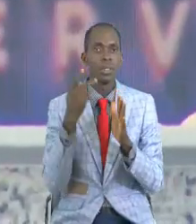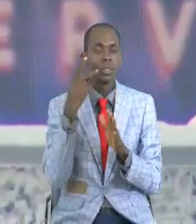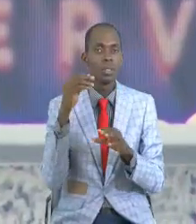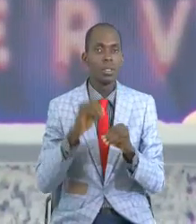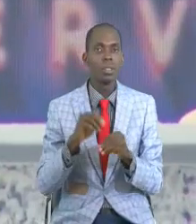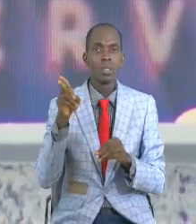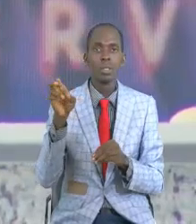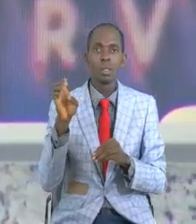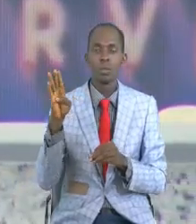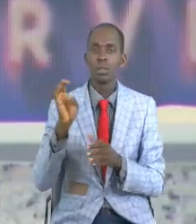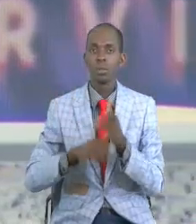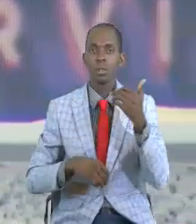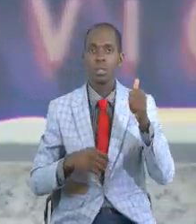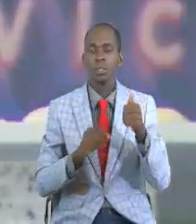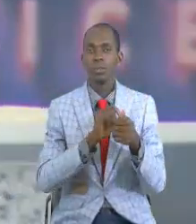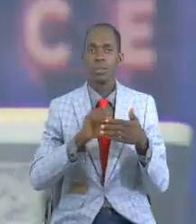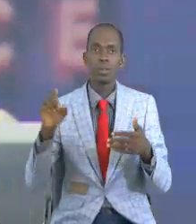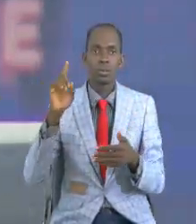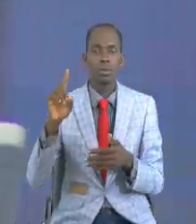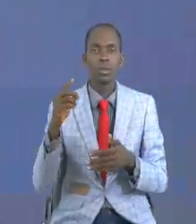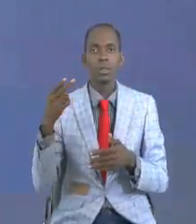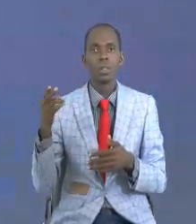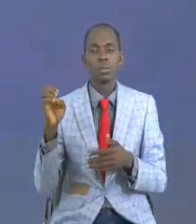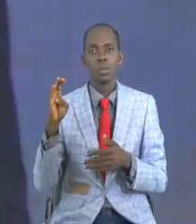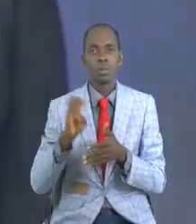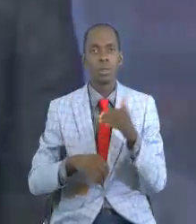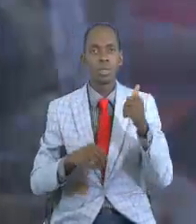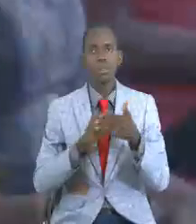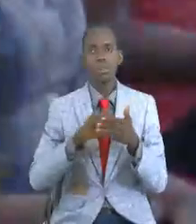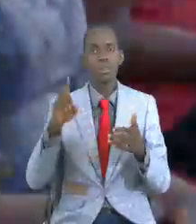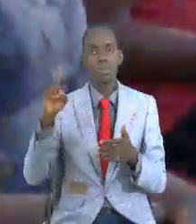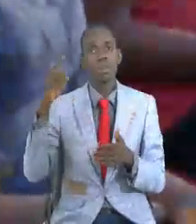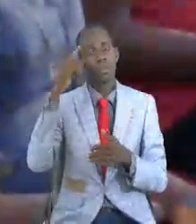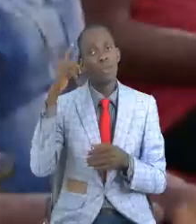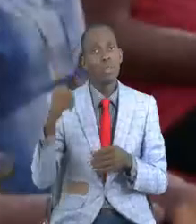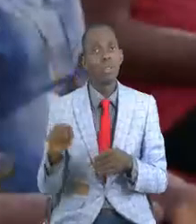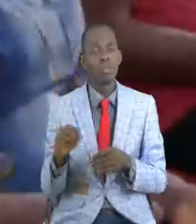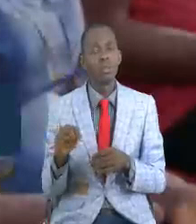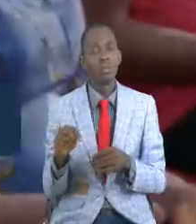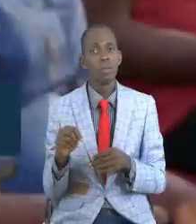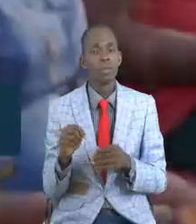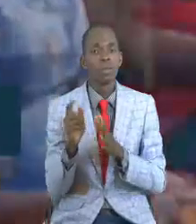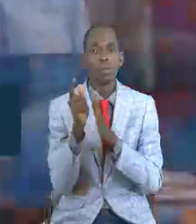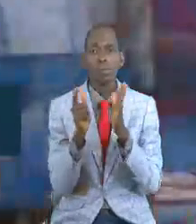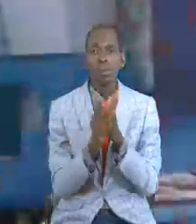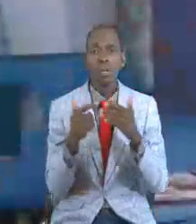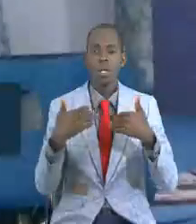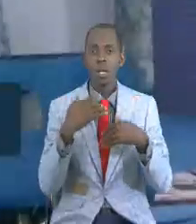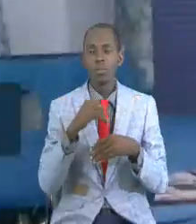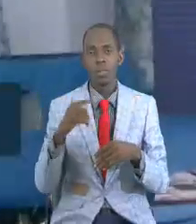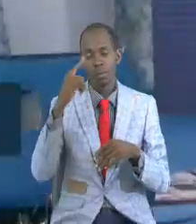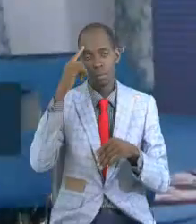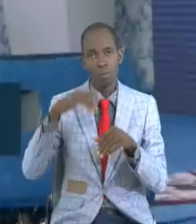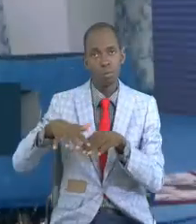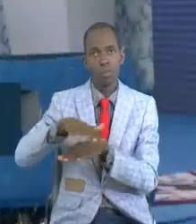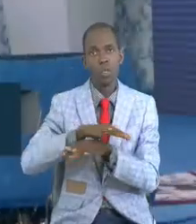Chapter 10, reading from verse 1, it says, for the law, having a shadow of good things to